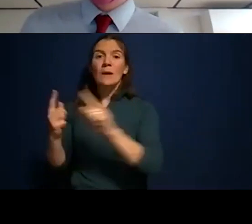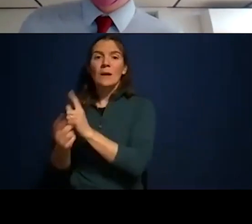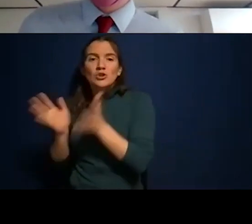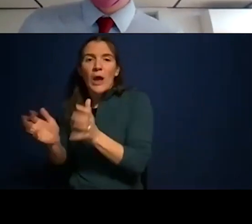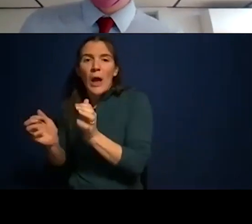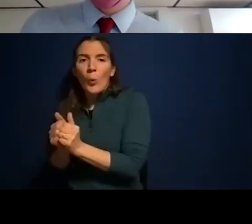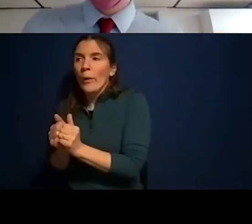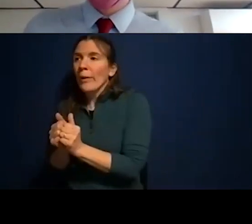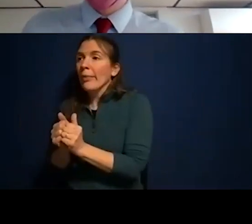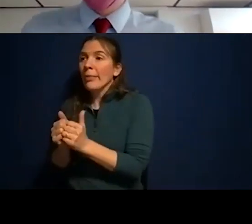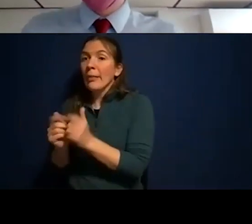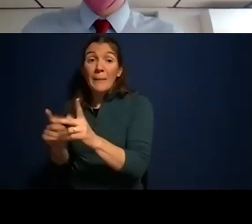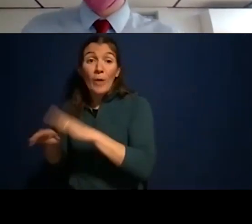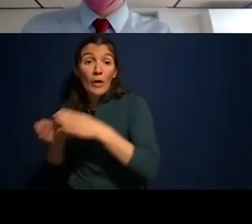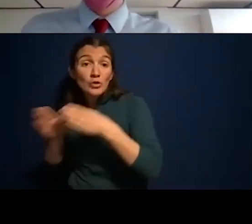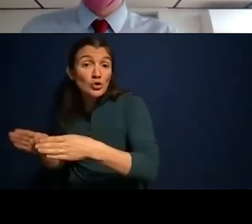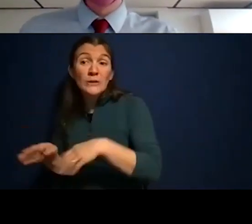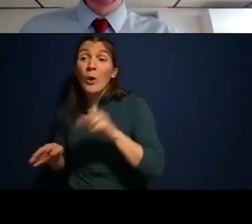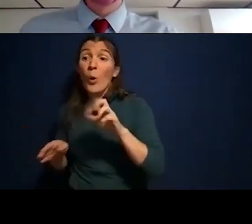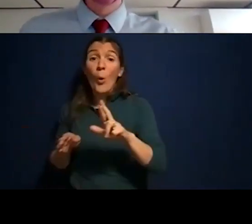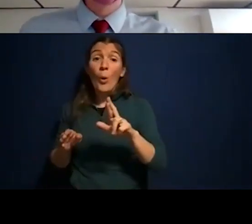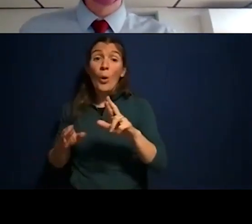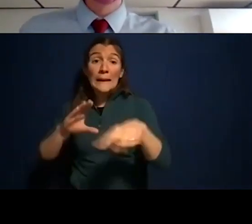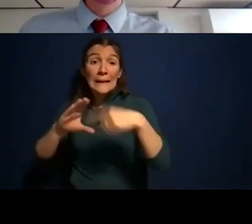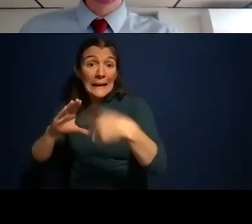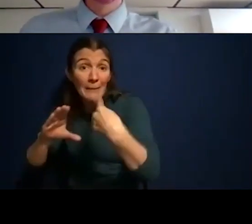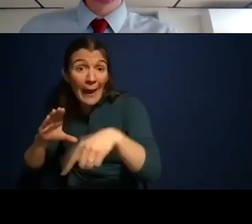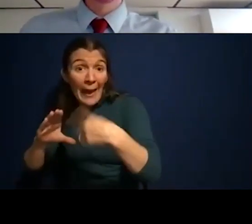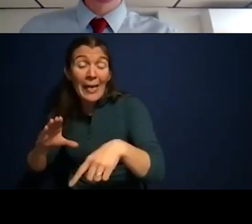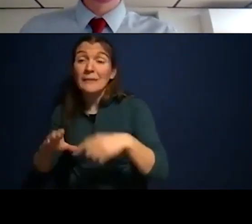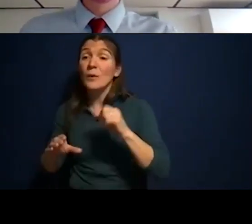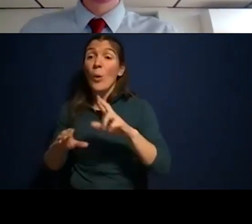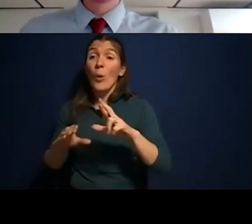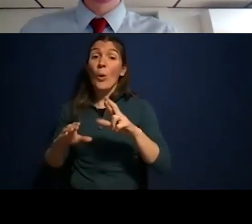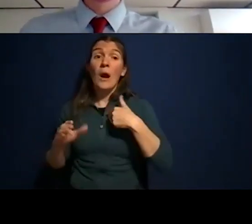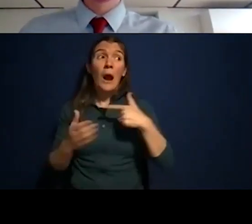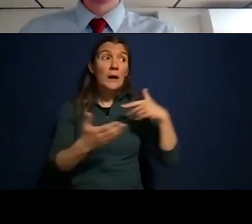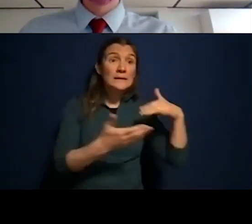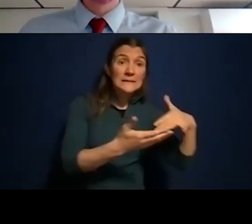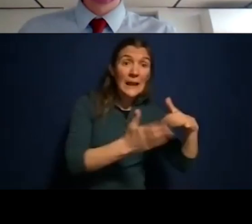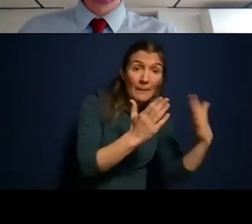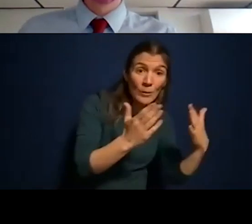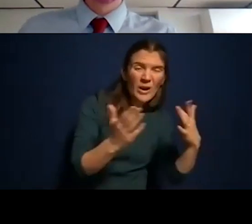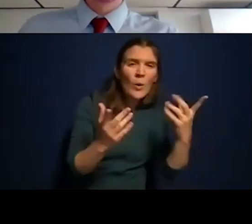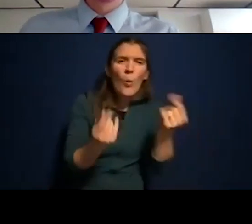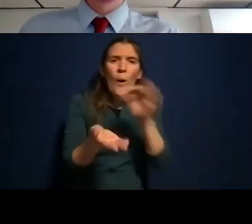not, you know, pulling yourself away from your family to study your notebook counts.